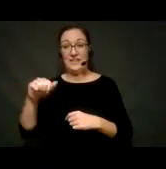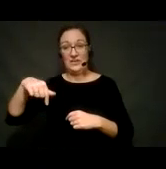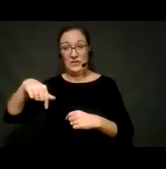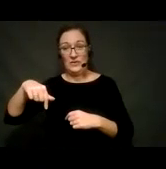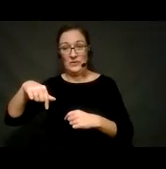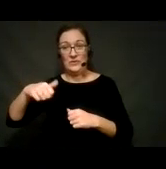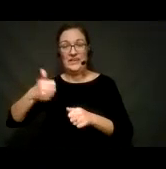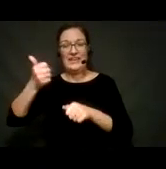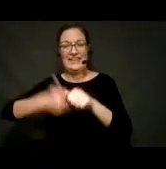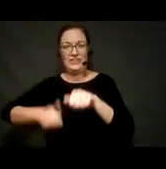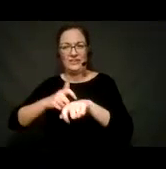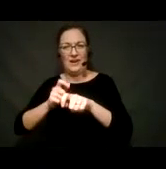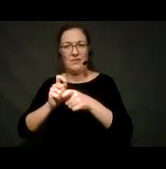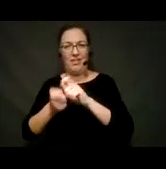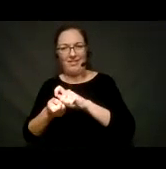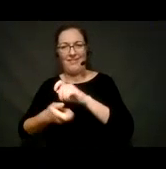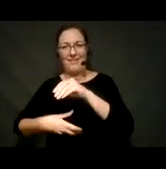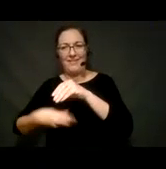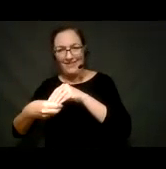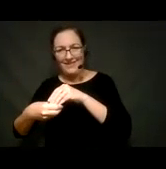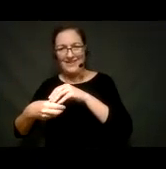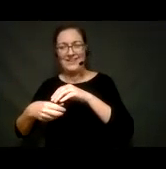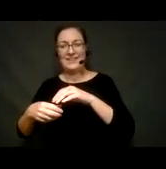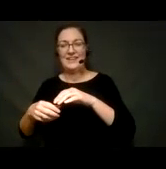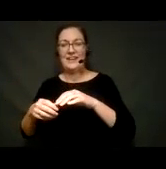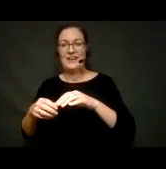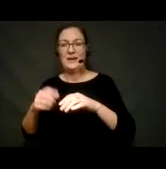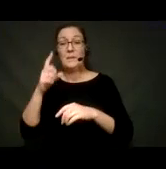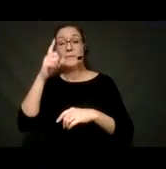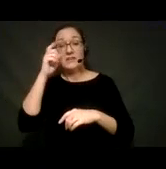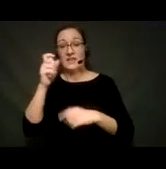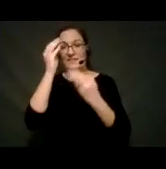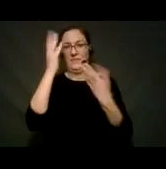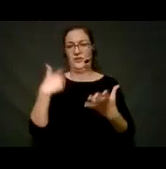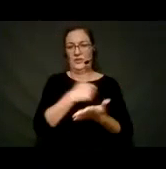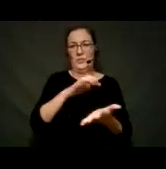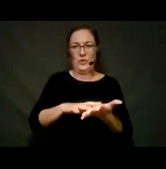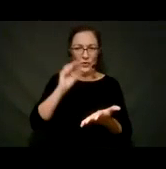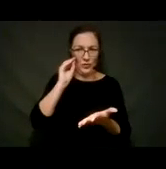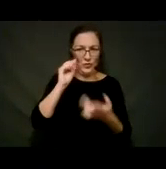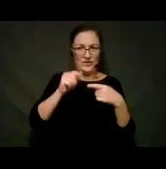updated with each of the iterations based on the information that we've received.